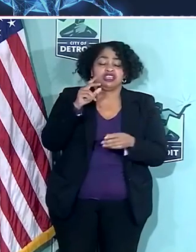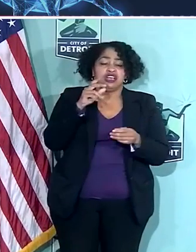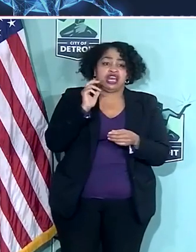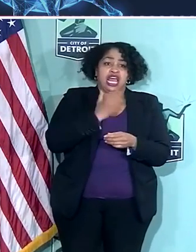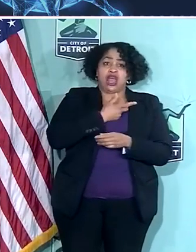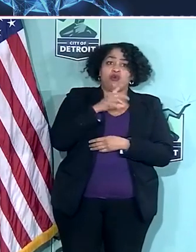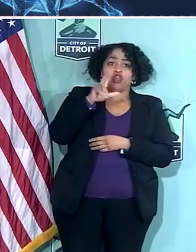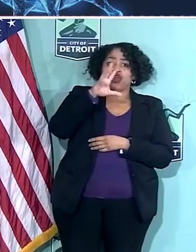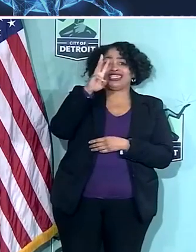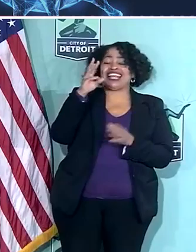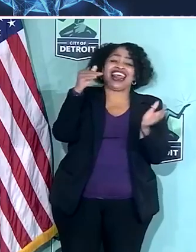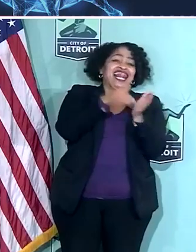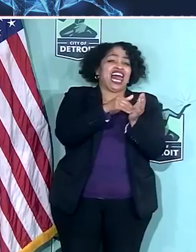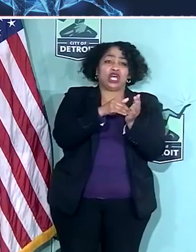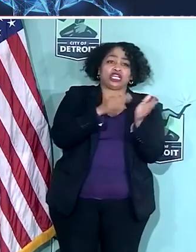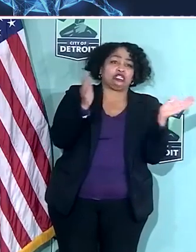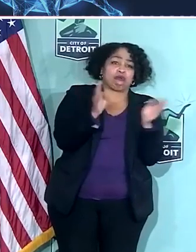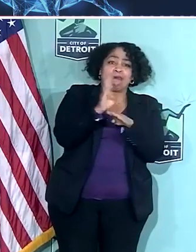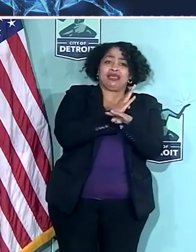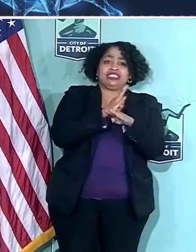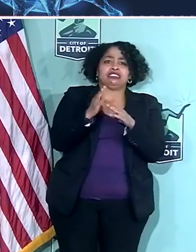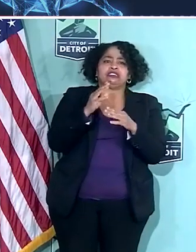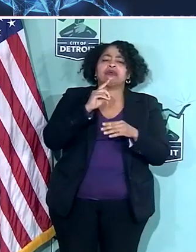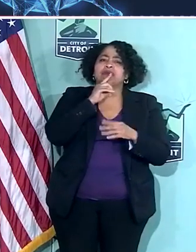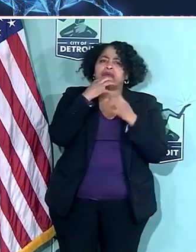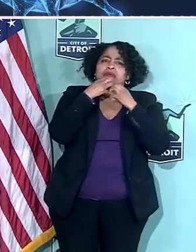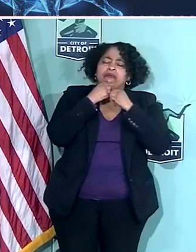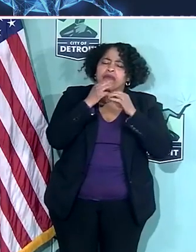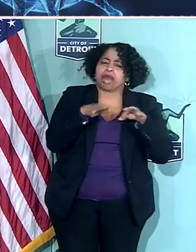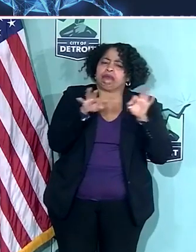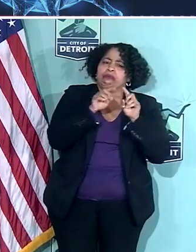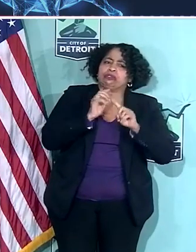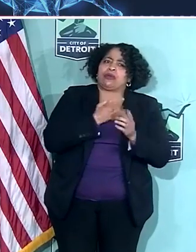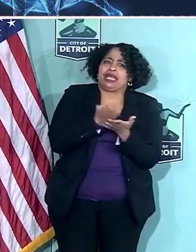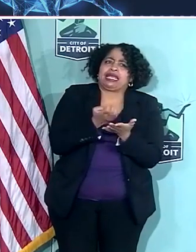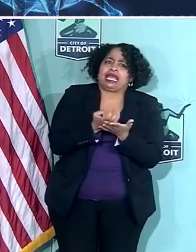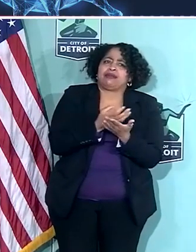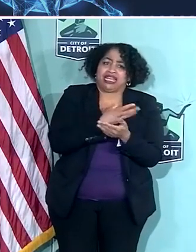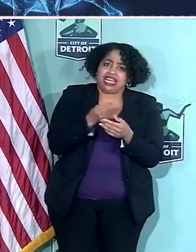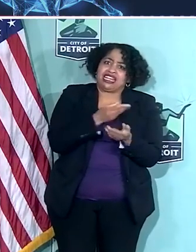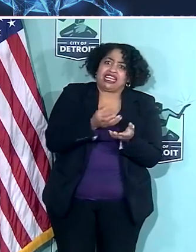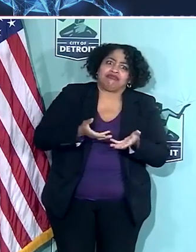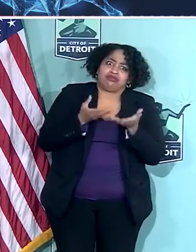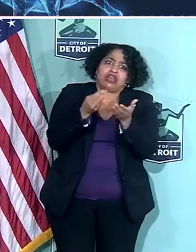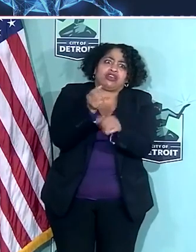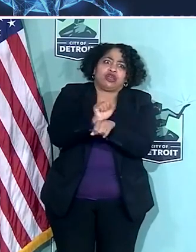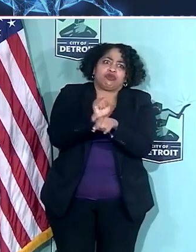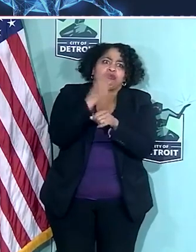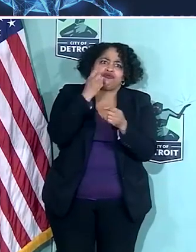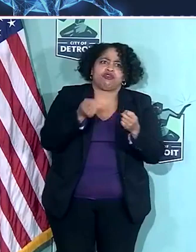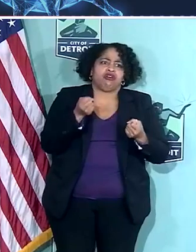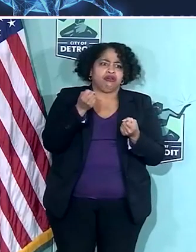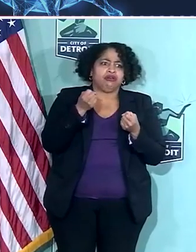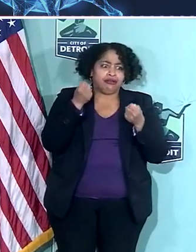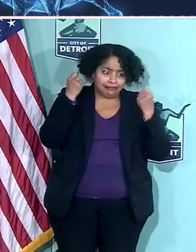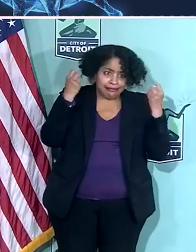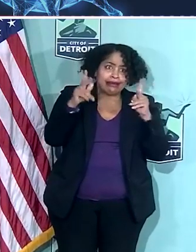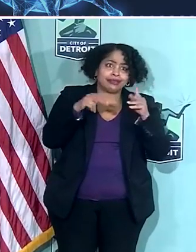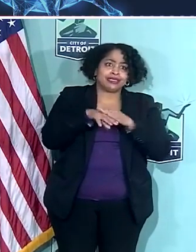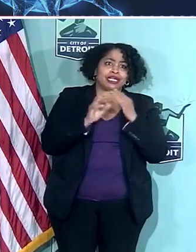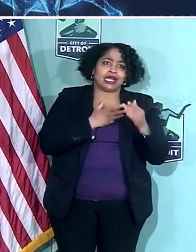businesses are vital to the economy, and they employ about 50% of the workers in the city. So this is important to both businesses and their